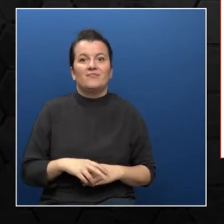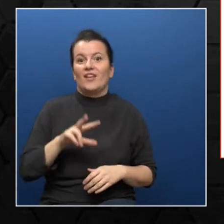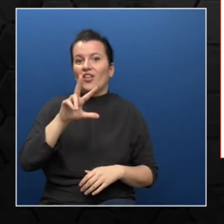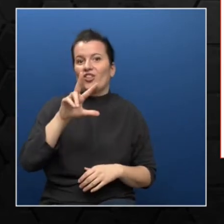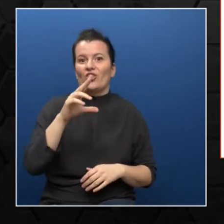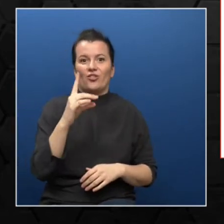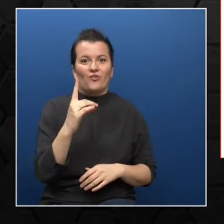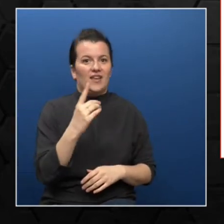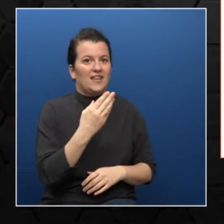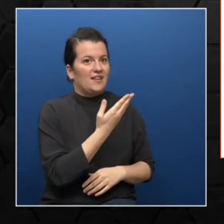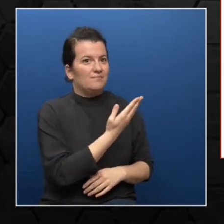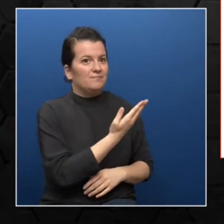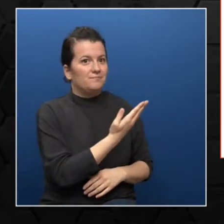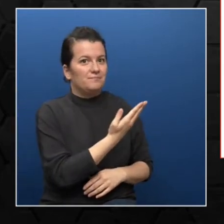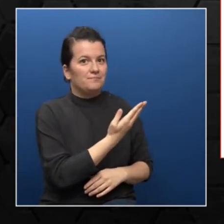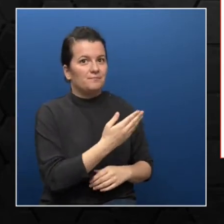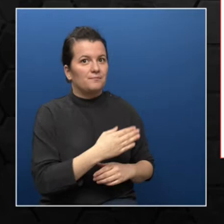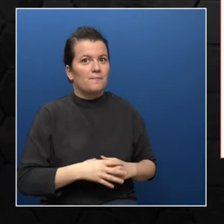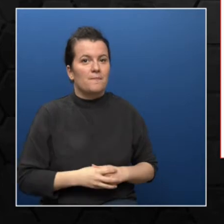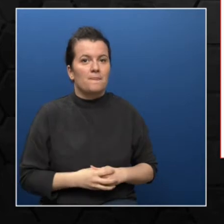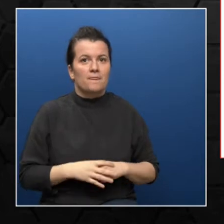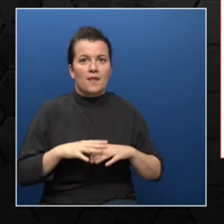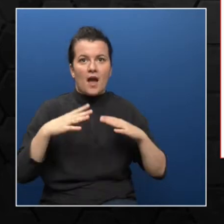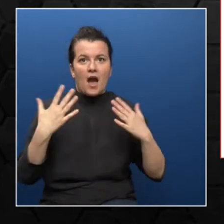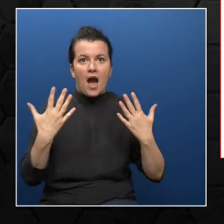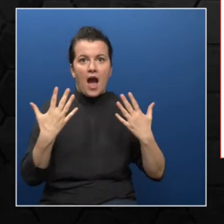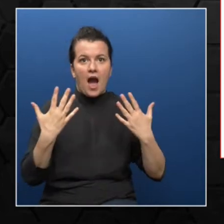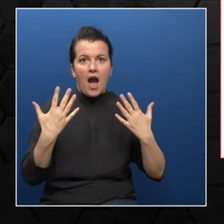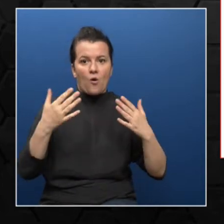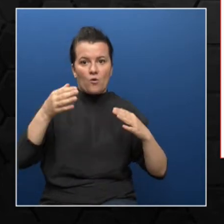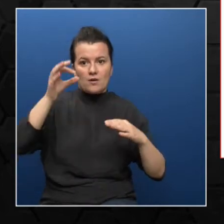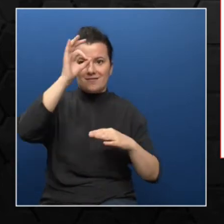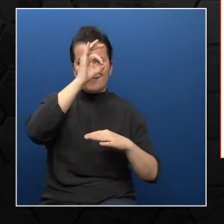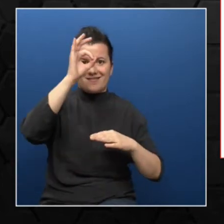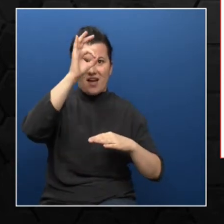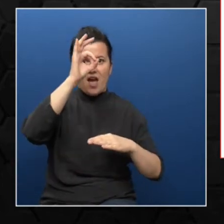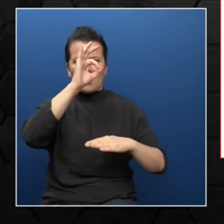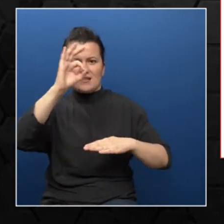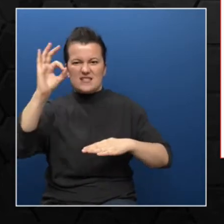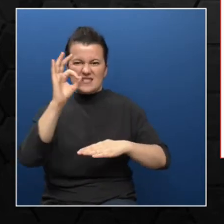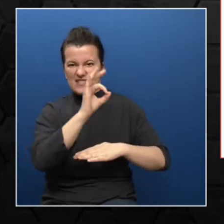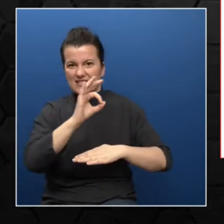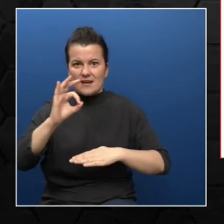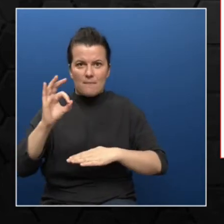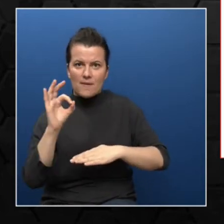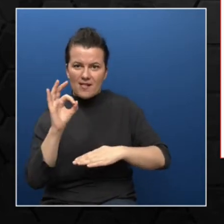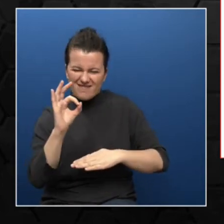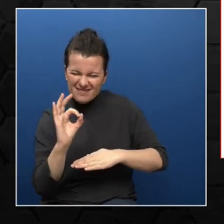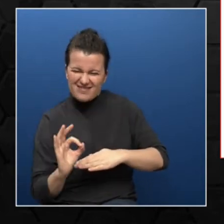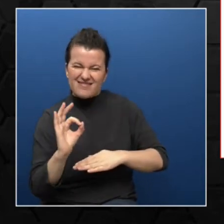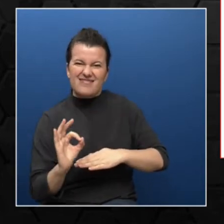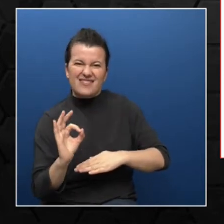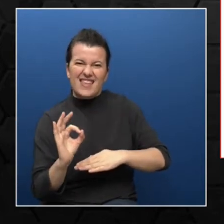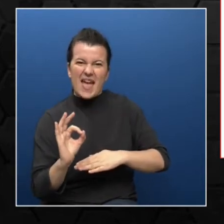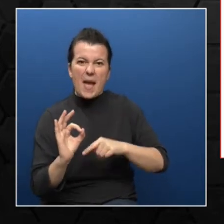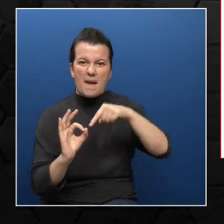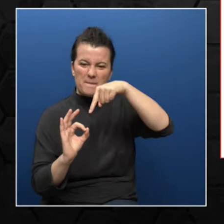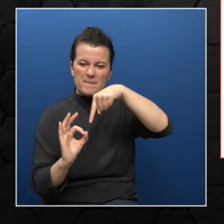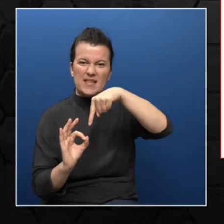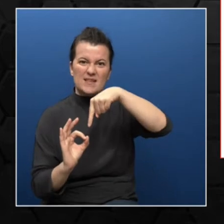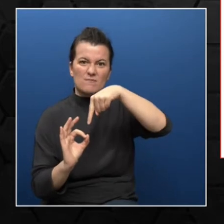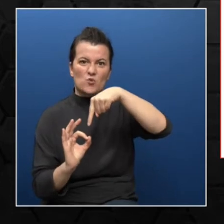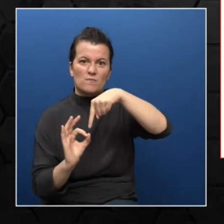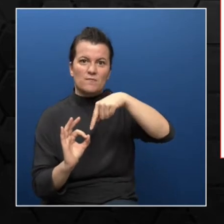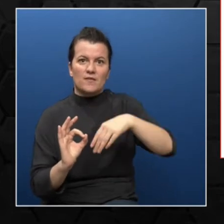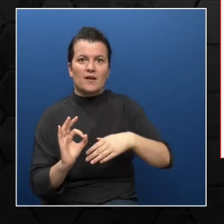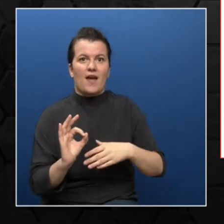way to get to that bottom, which is the minimum of the entire graph. So we'll have to get to the bottom of